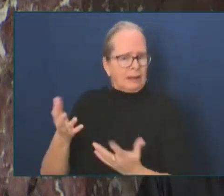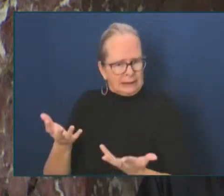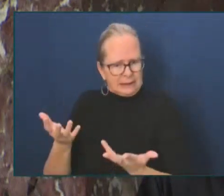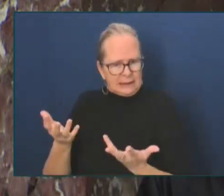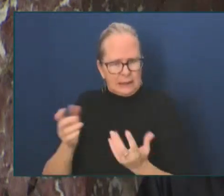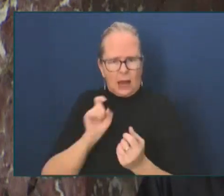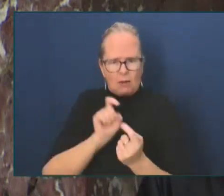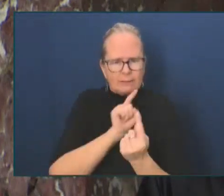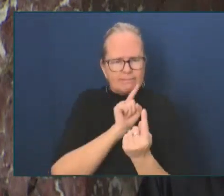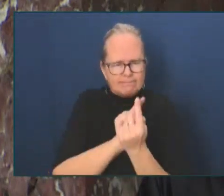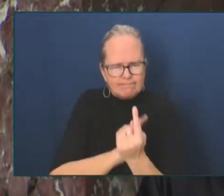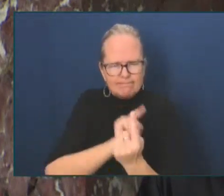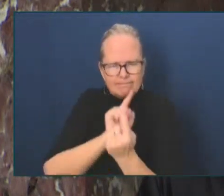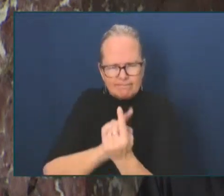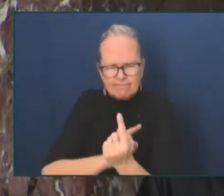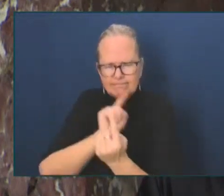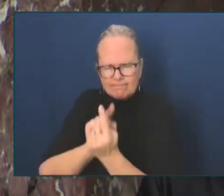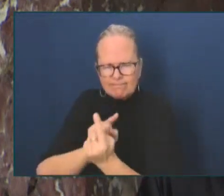Shh. Members.